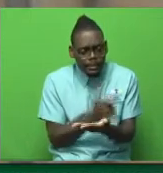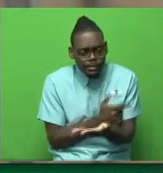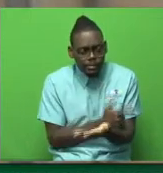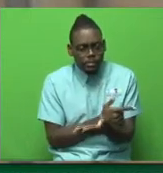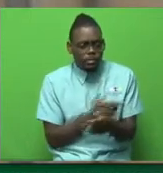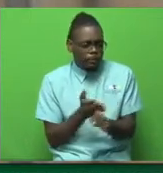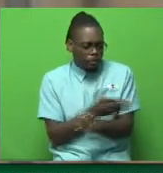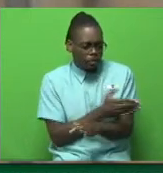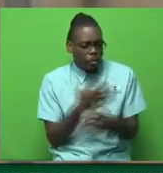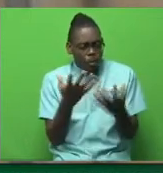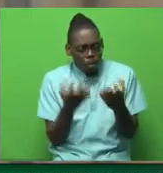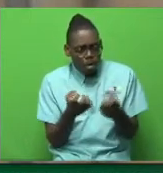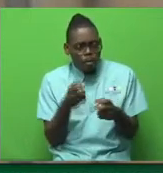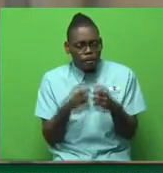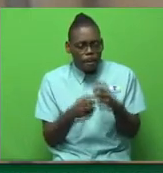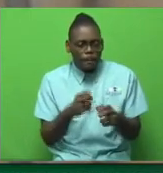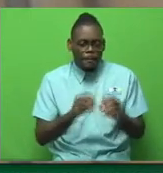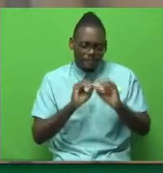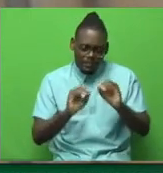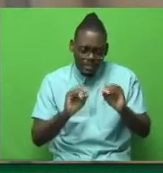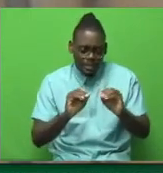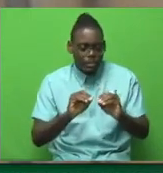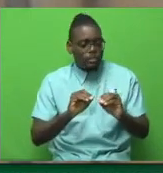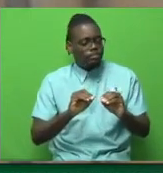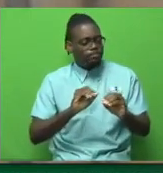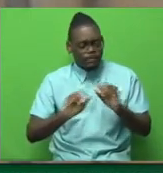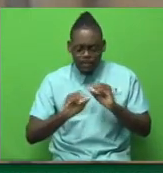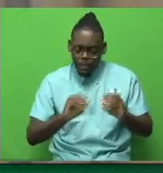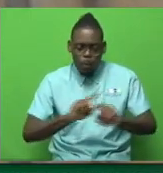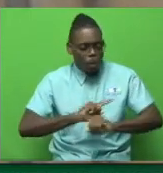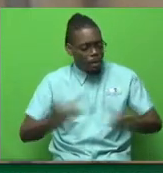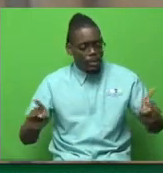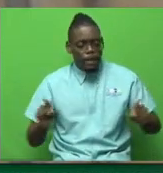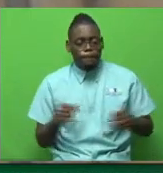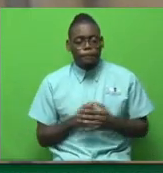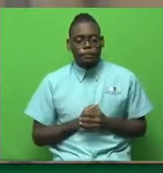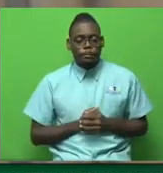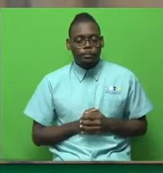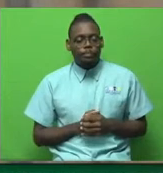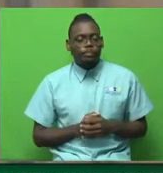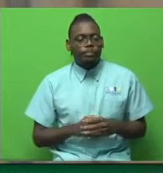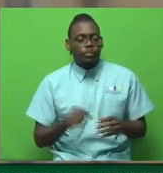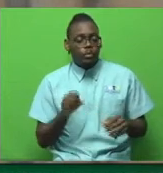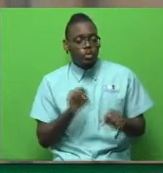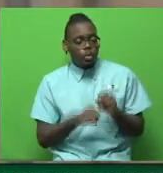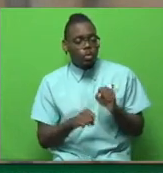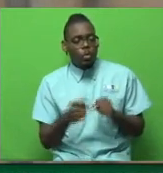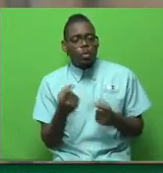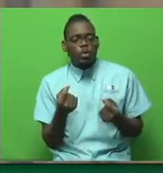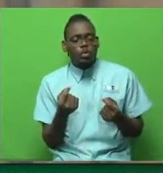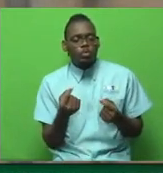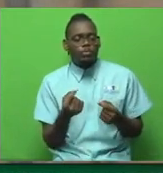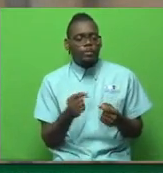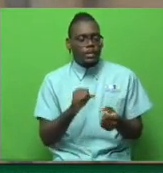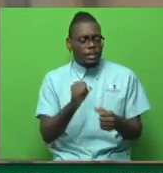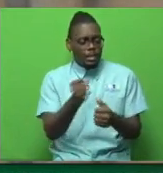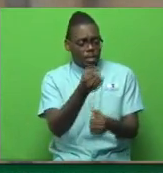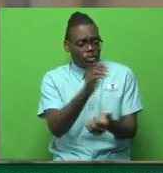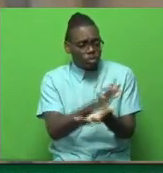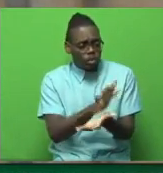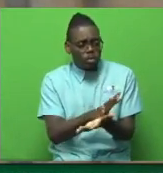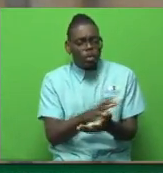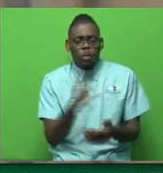so these same measures that we are taking for the 26 secondary schools we are now going to implement them in the 25 to 30